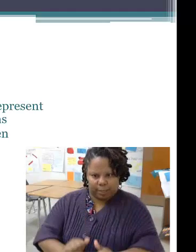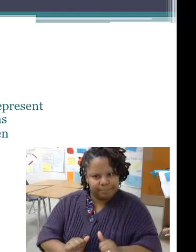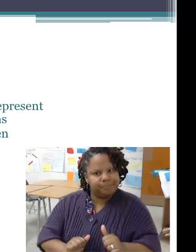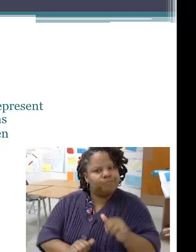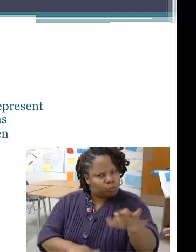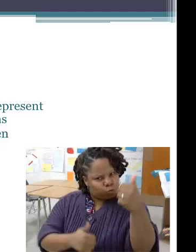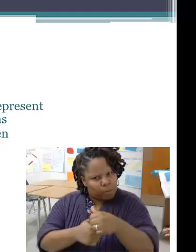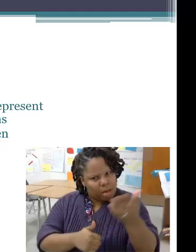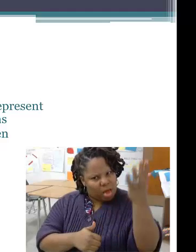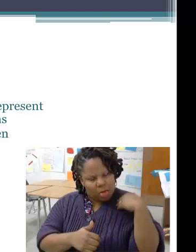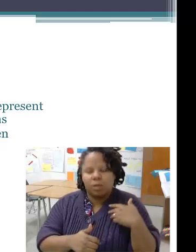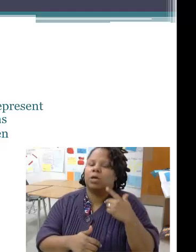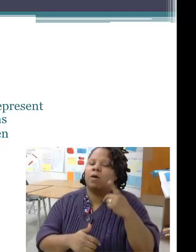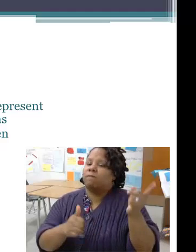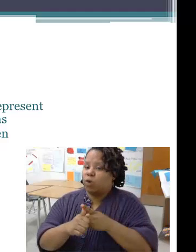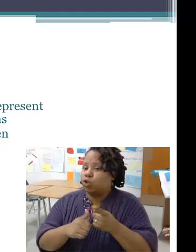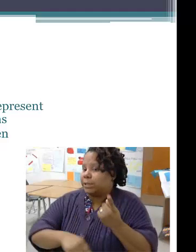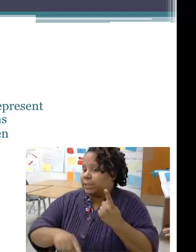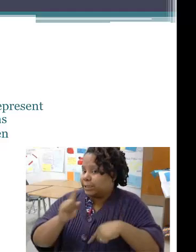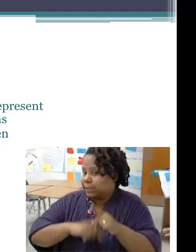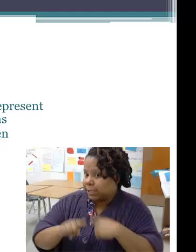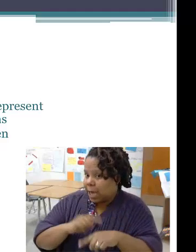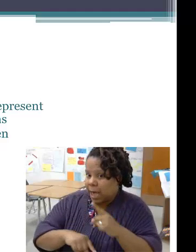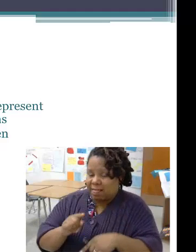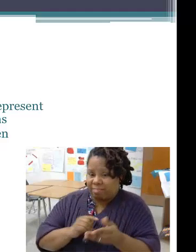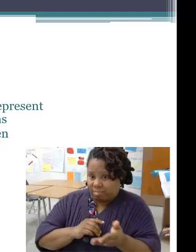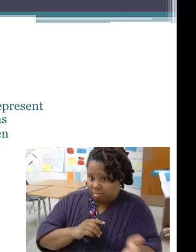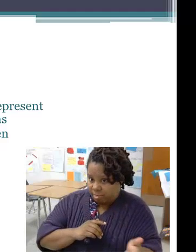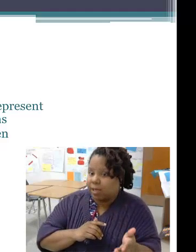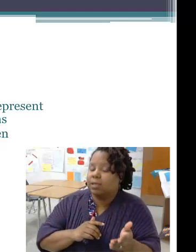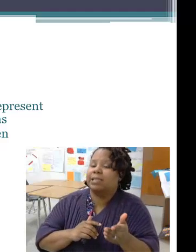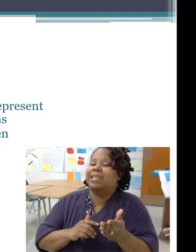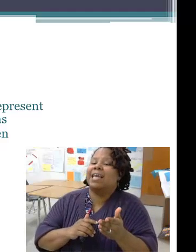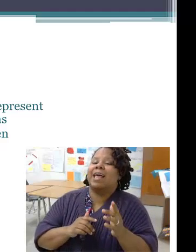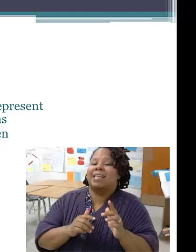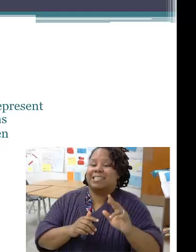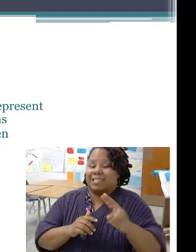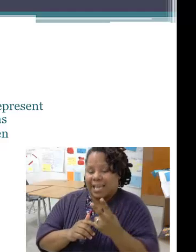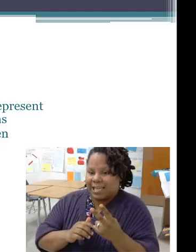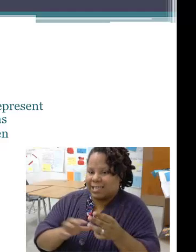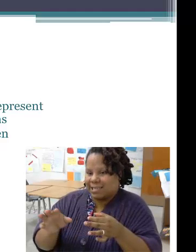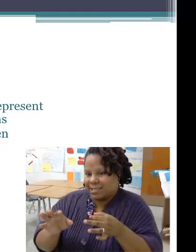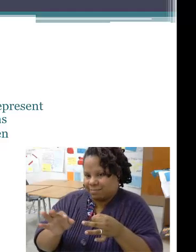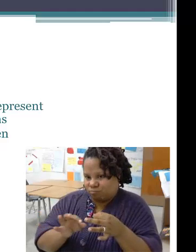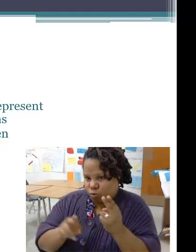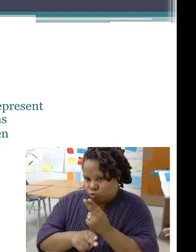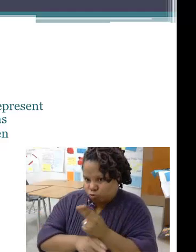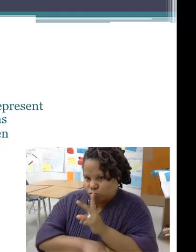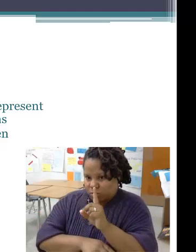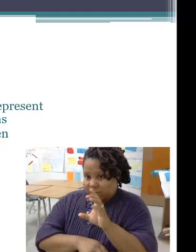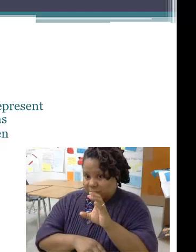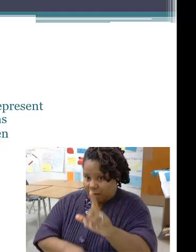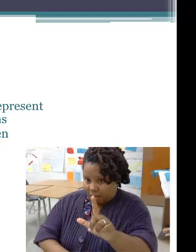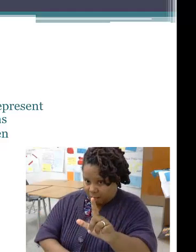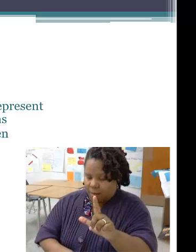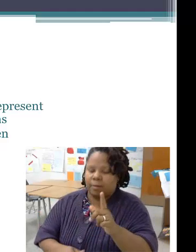you use a classifier, you should always use a sign to explain what the classifier is. Then you would use the